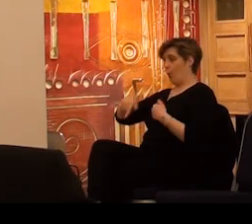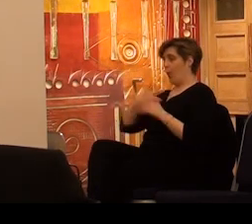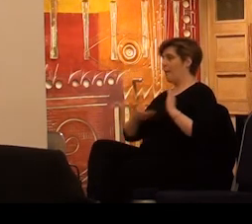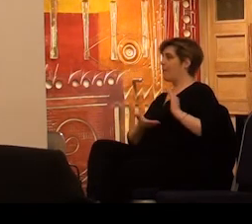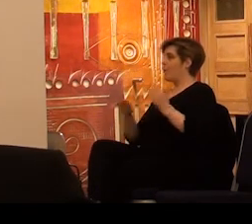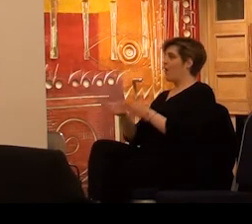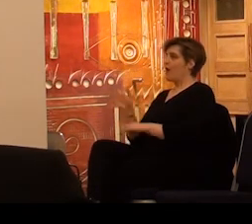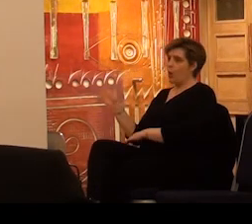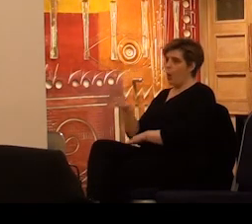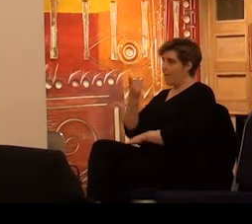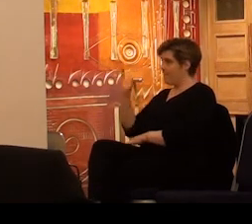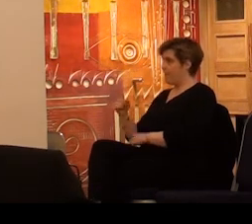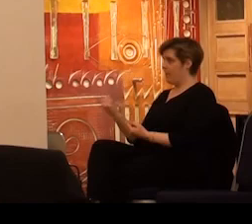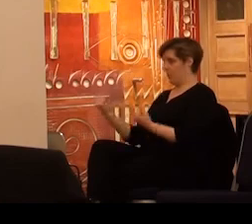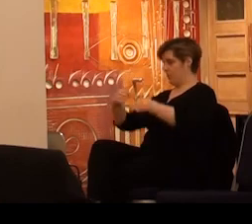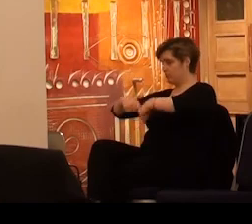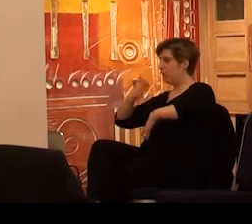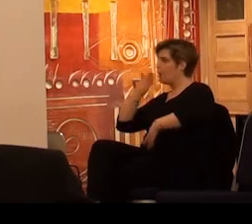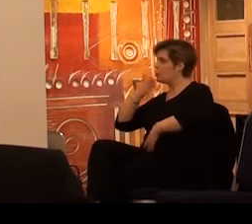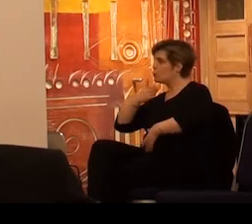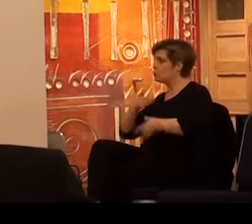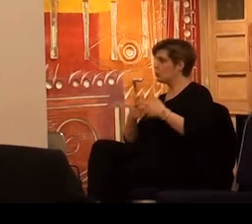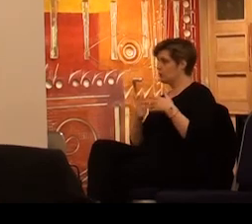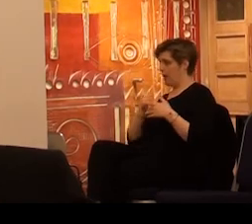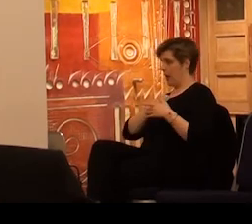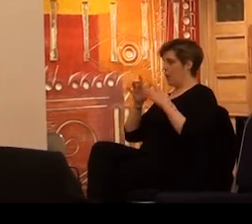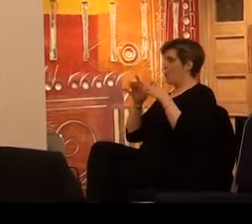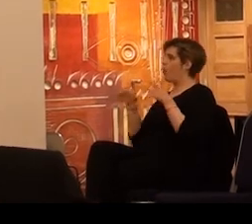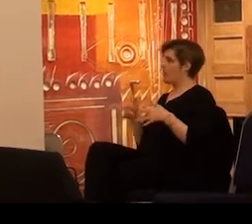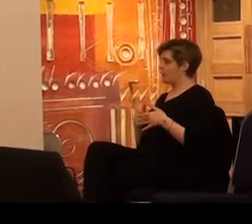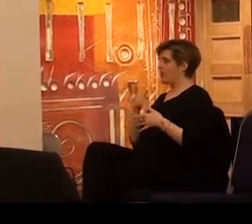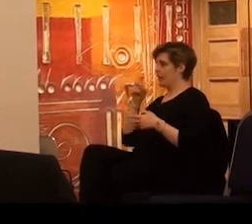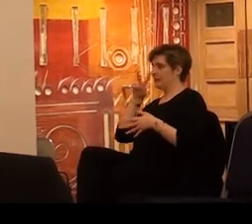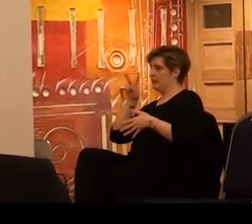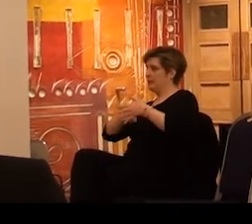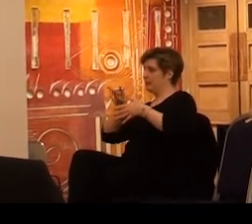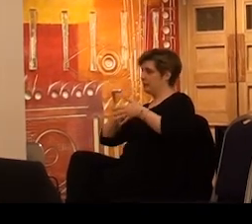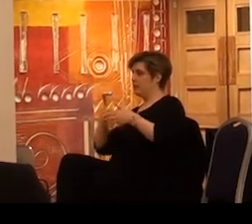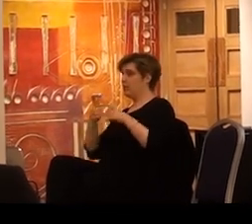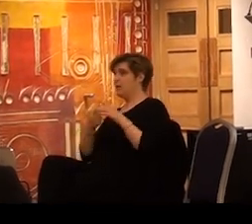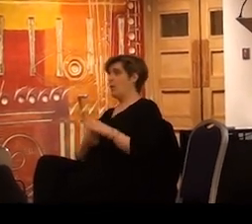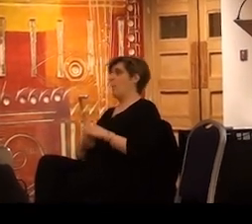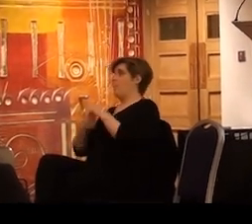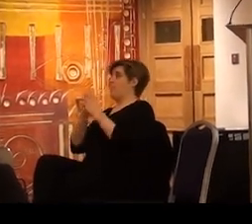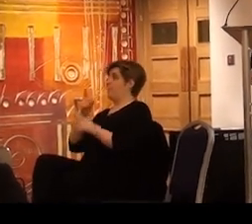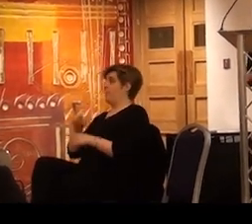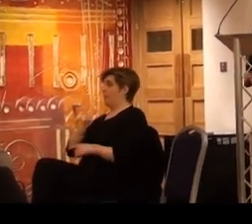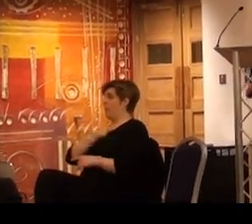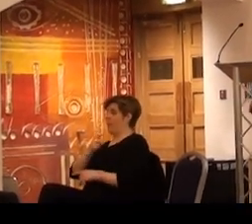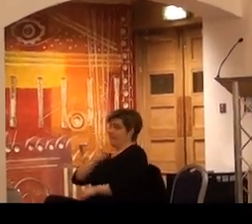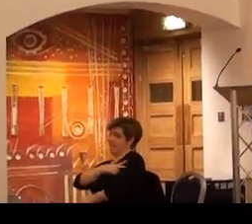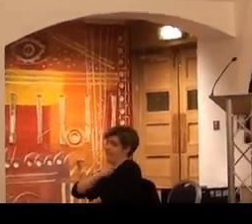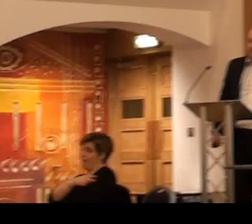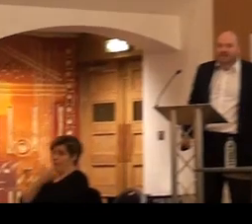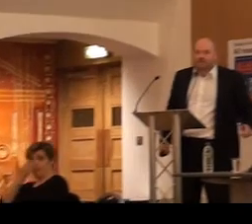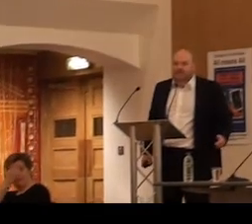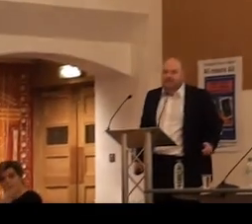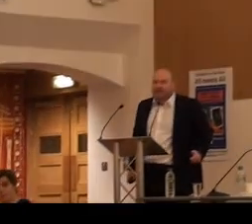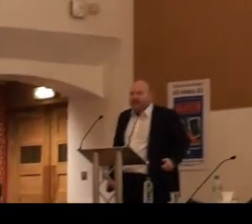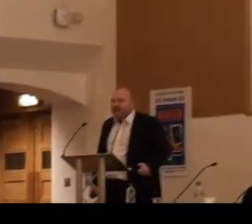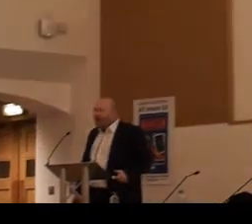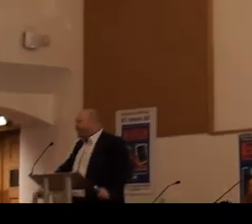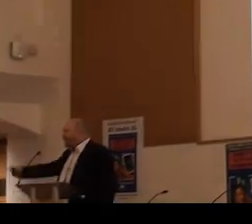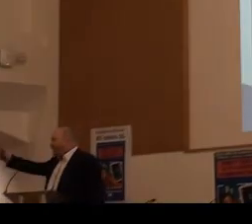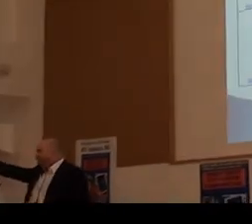school. It sits on our website with our information report. These are the key people on my staff team. Yeah, we have our own speech and language therapist. I have my own